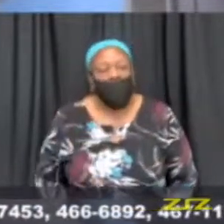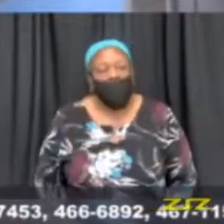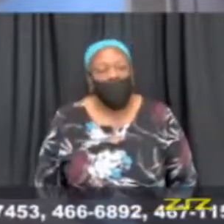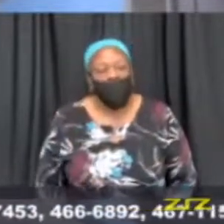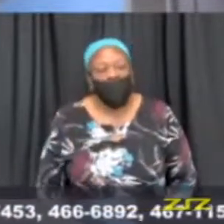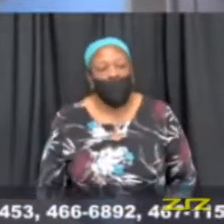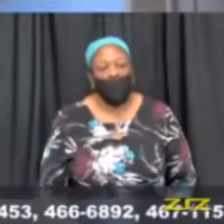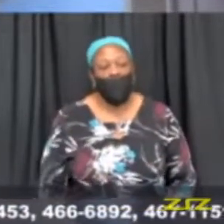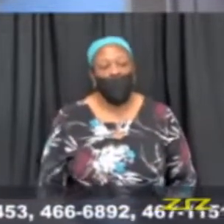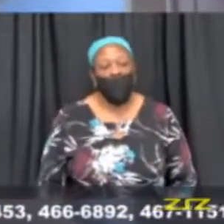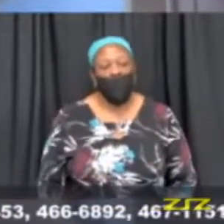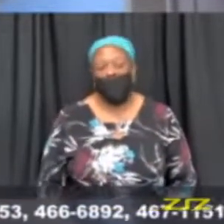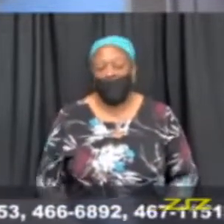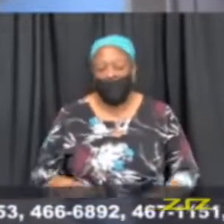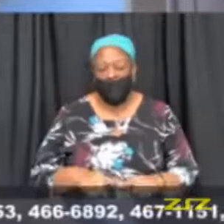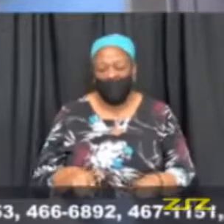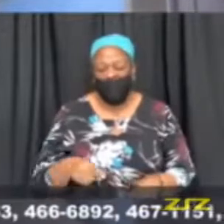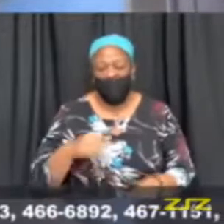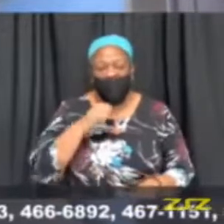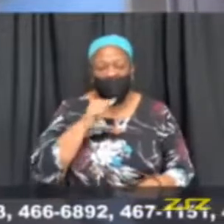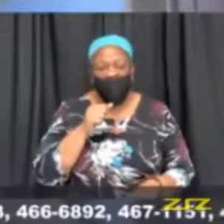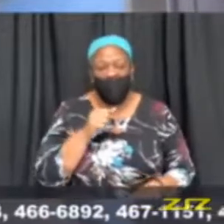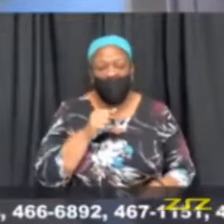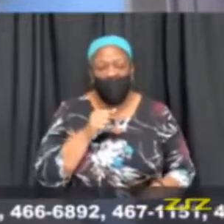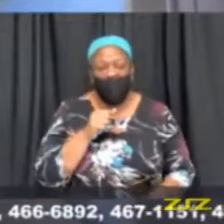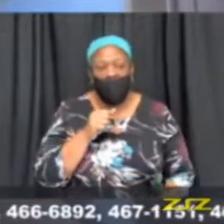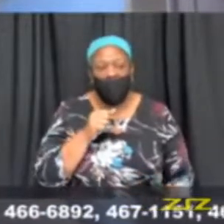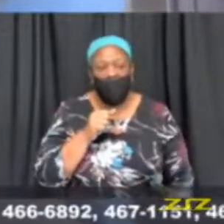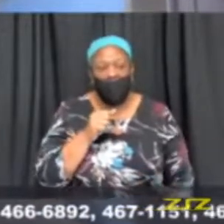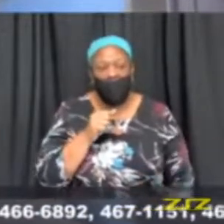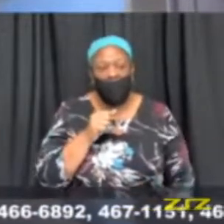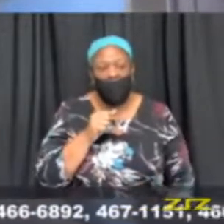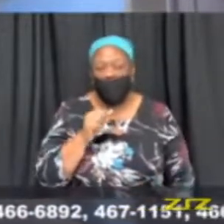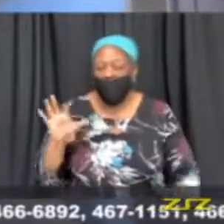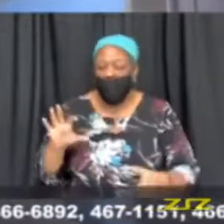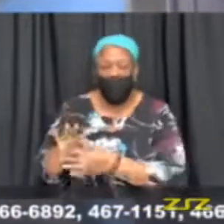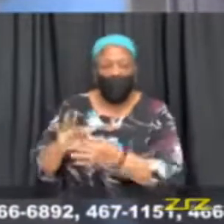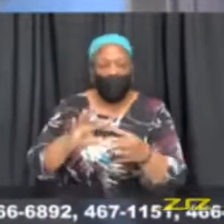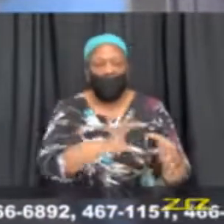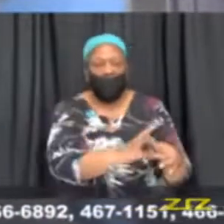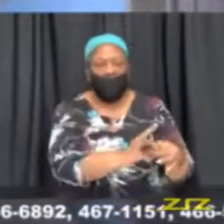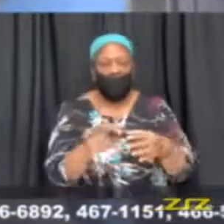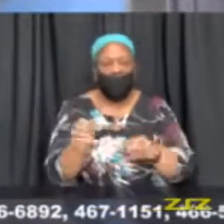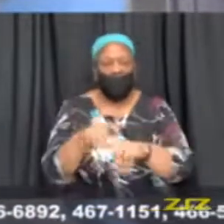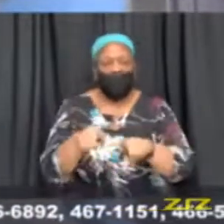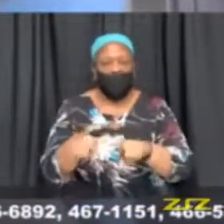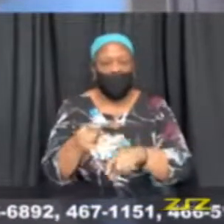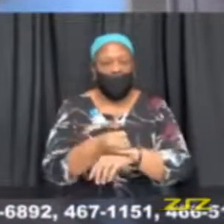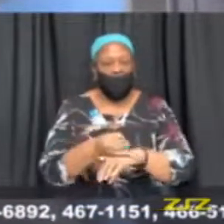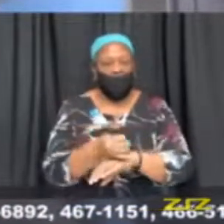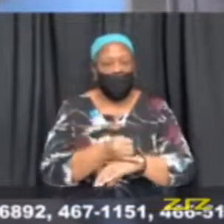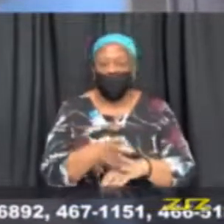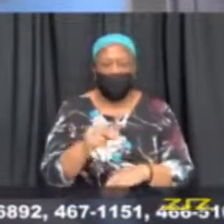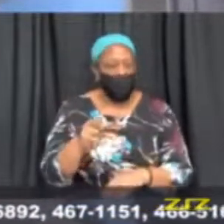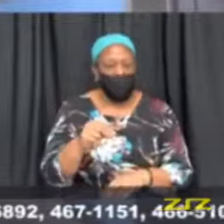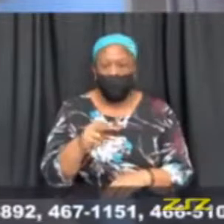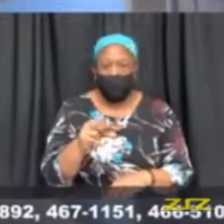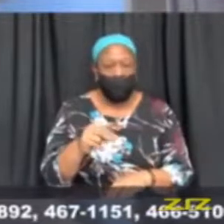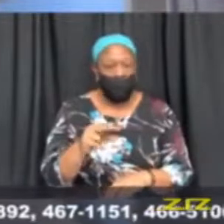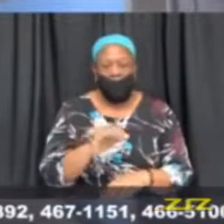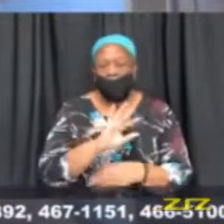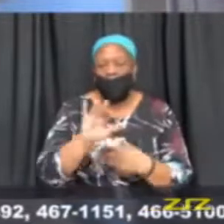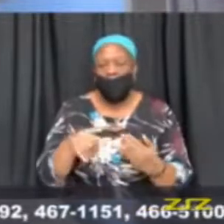of the plumbing systems of the volcanoes being linked, no, each volcano is different and has its own